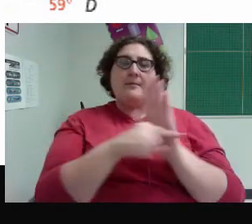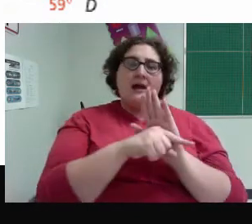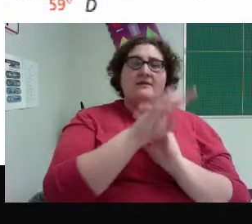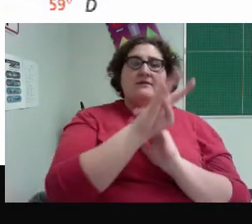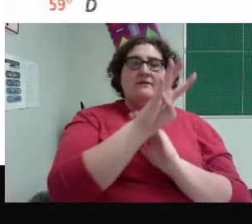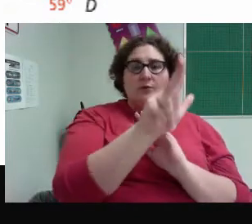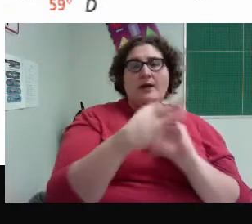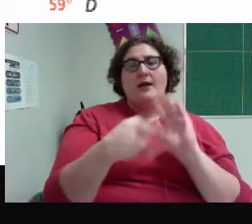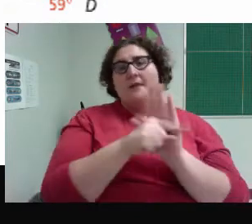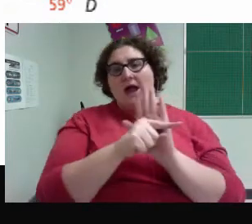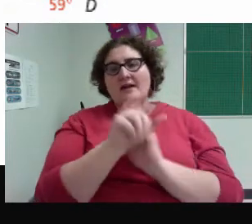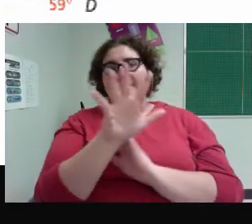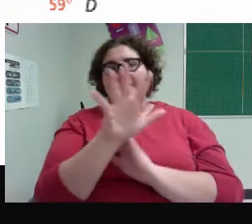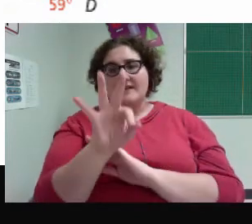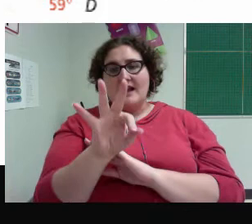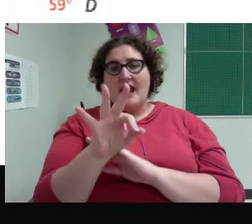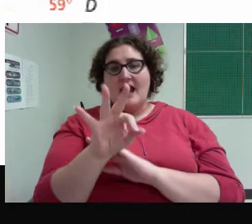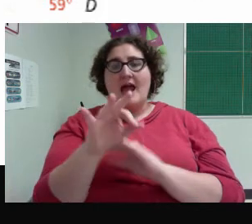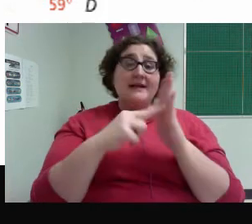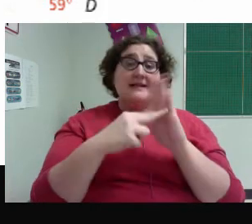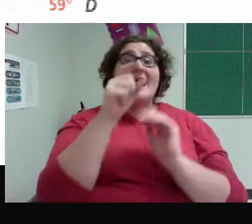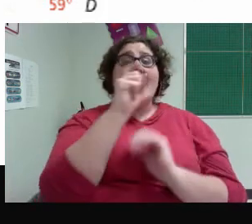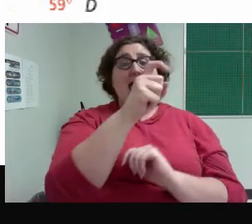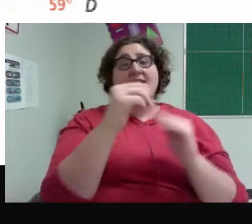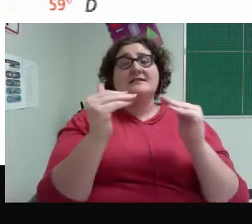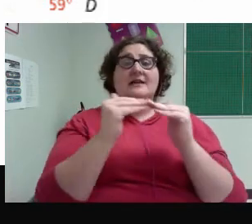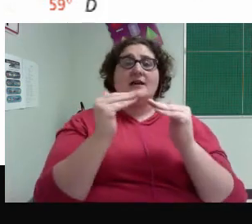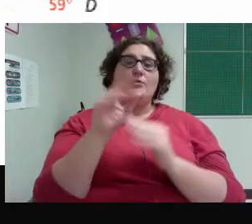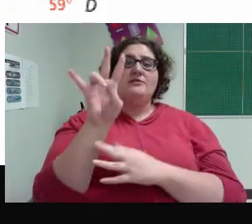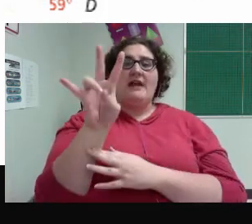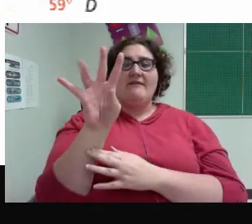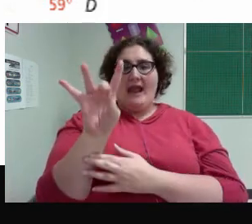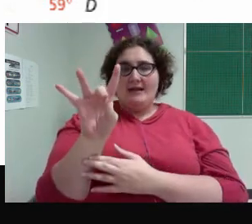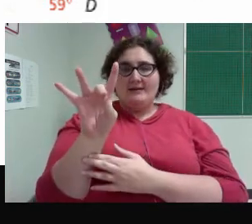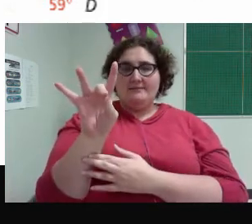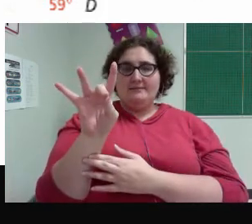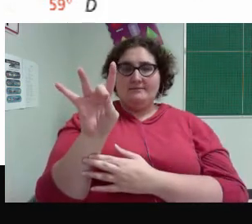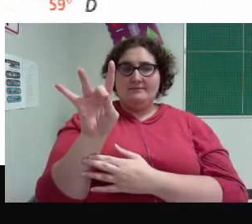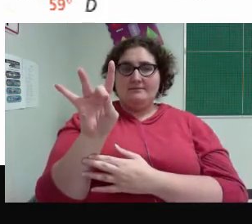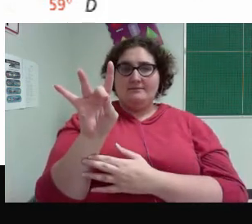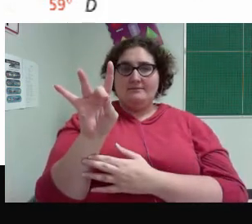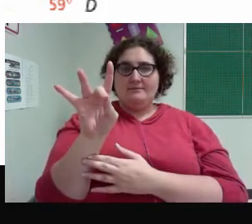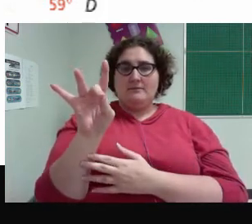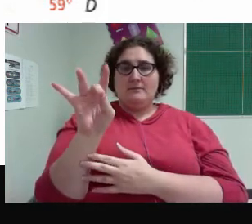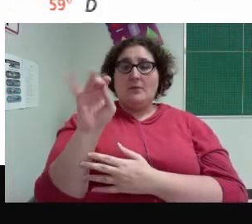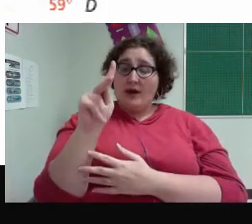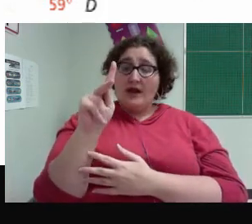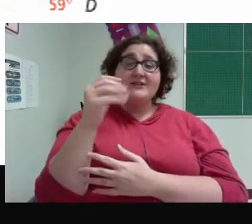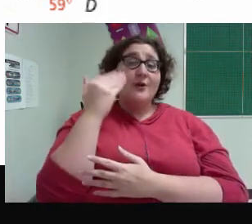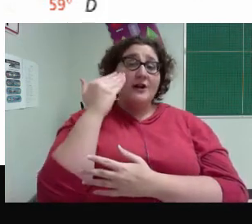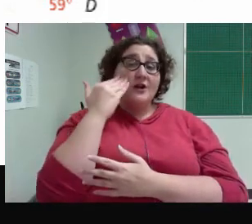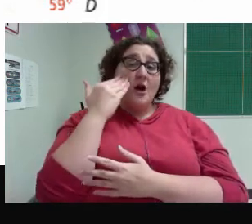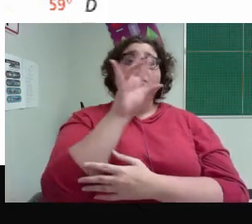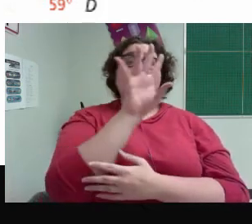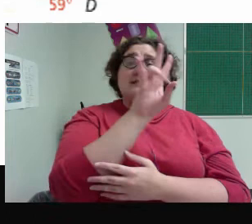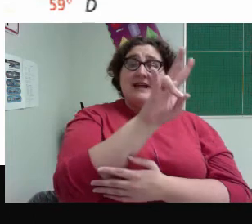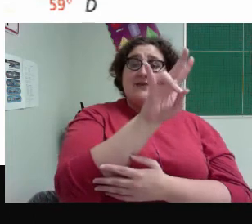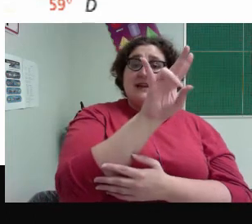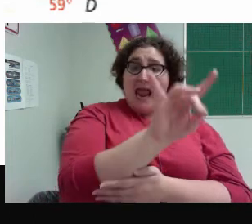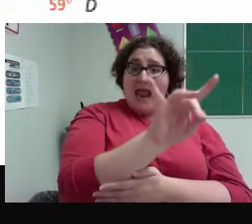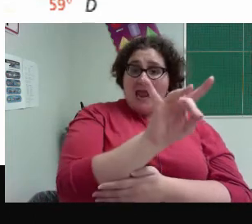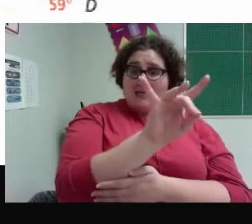43 minus 59, and you'll get that x equals 78. Okay, so now if I know that this angle